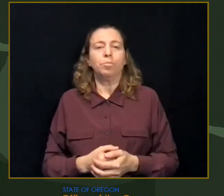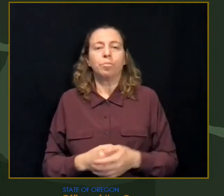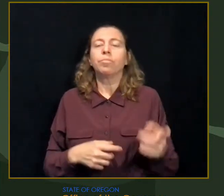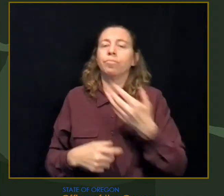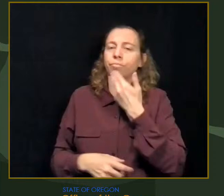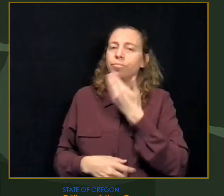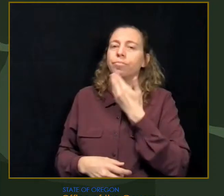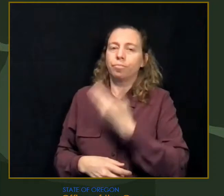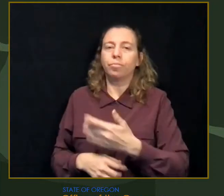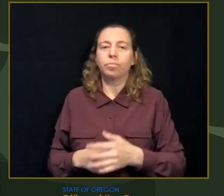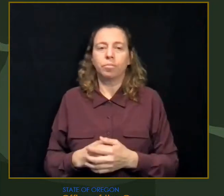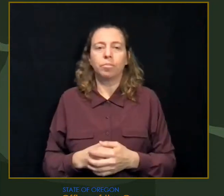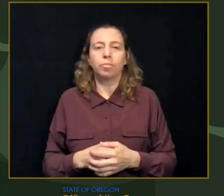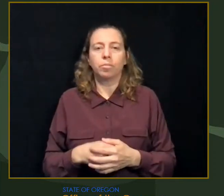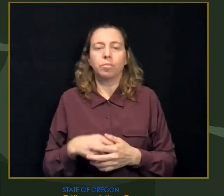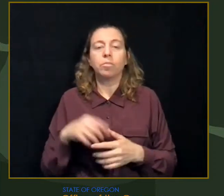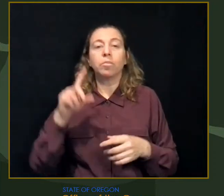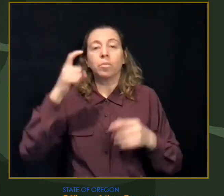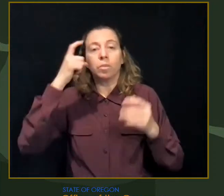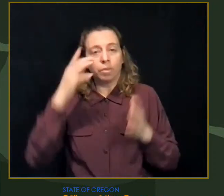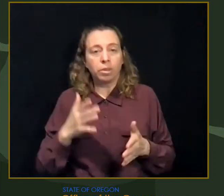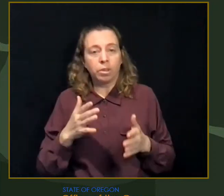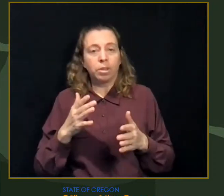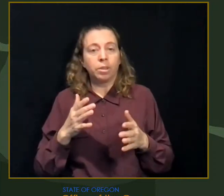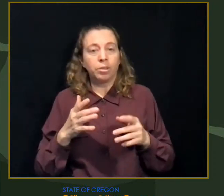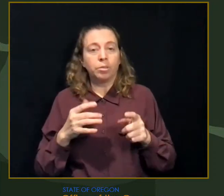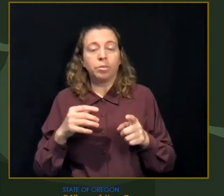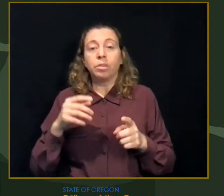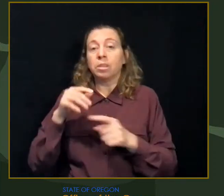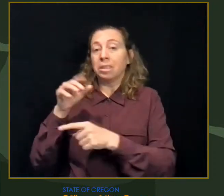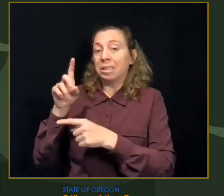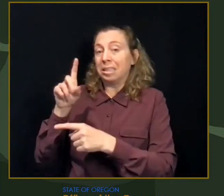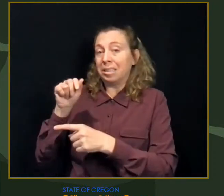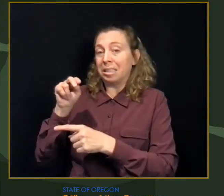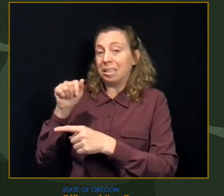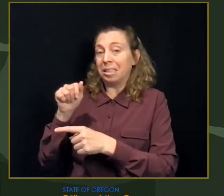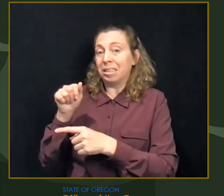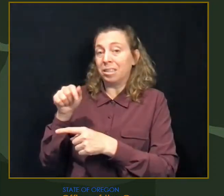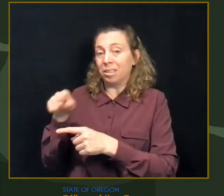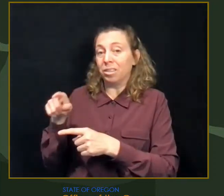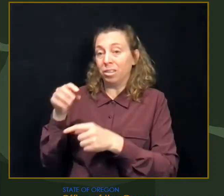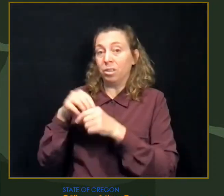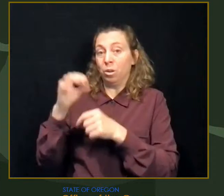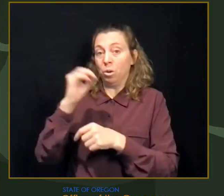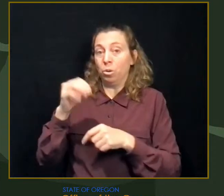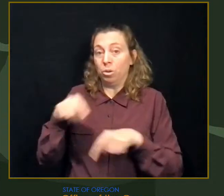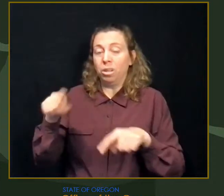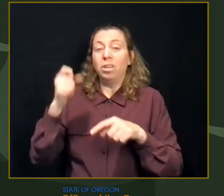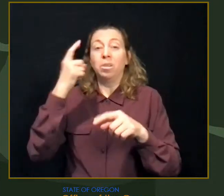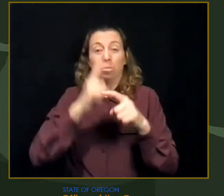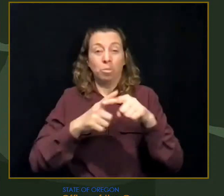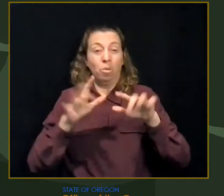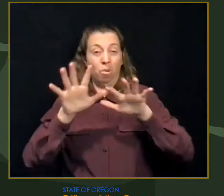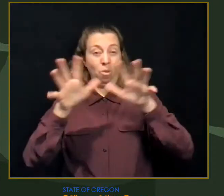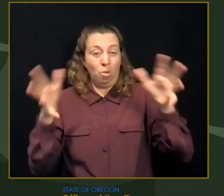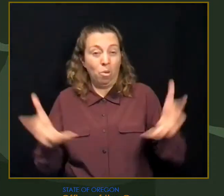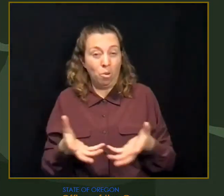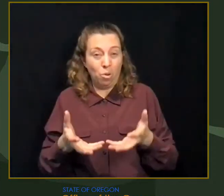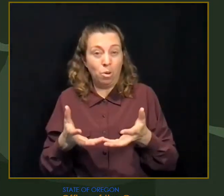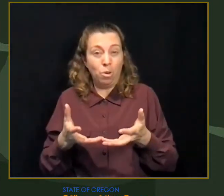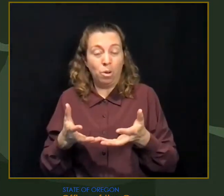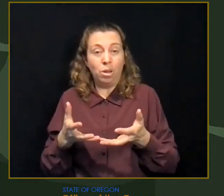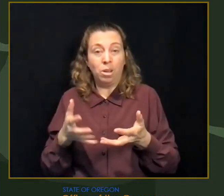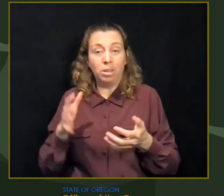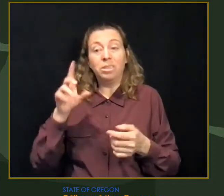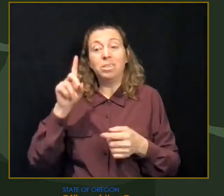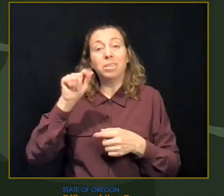both the data in Oregon and from around the world that's showing that we can't necessarily just put the increase in infections in young